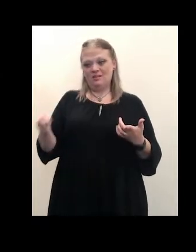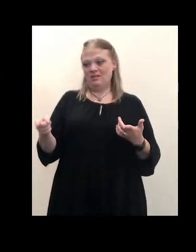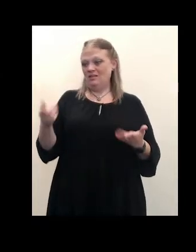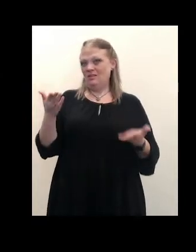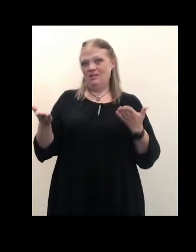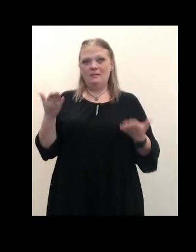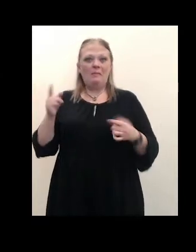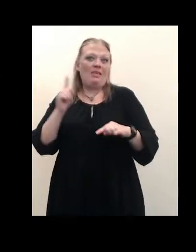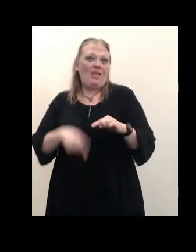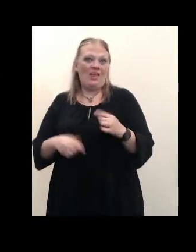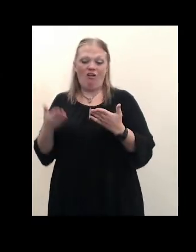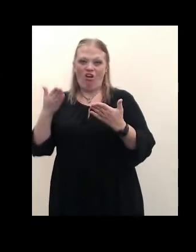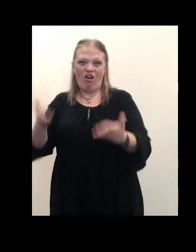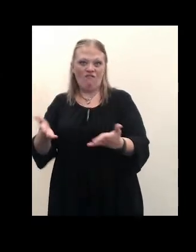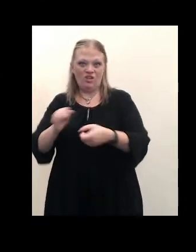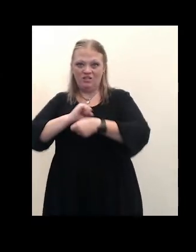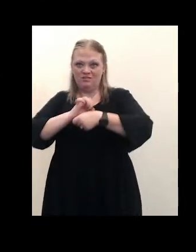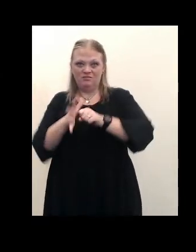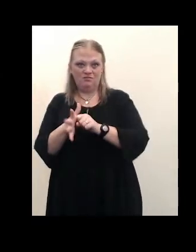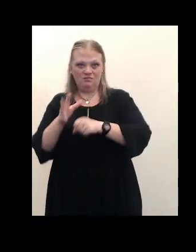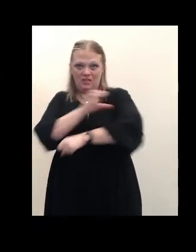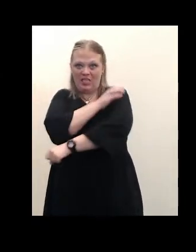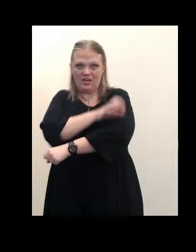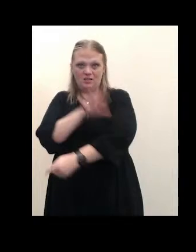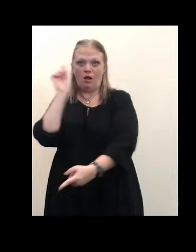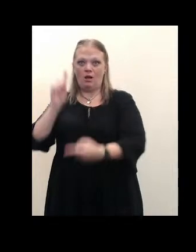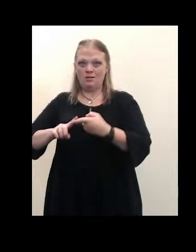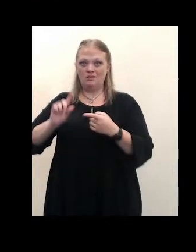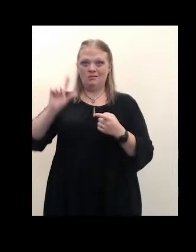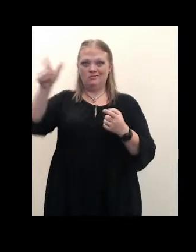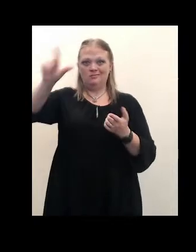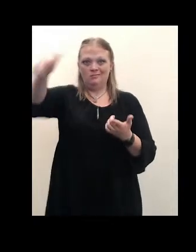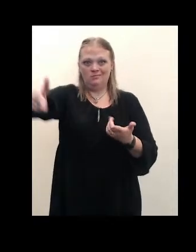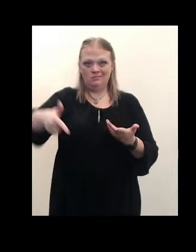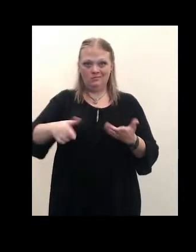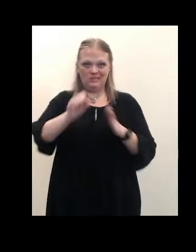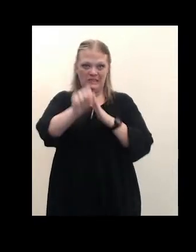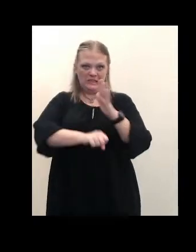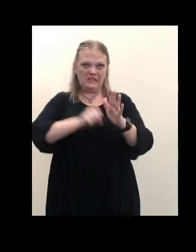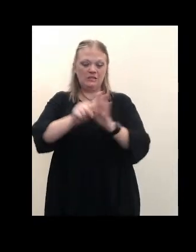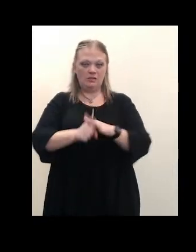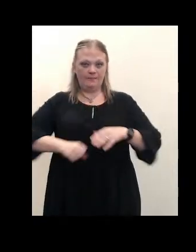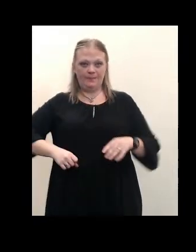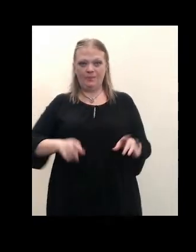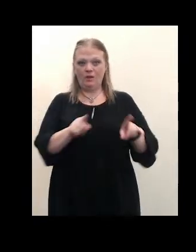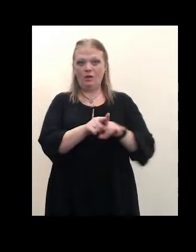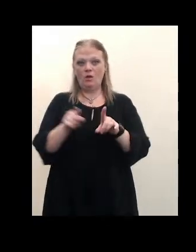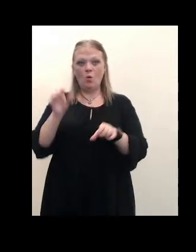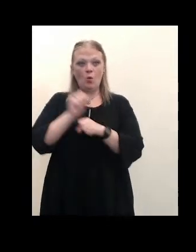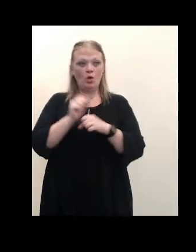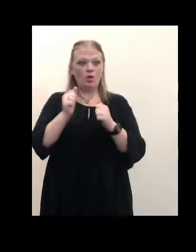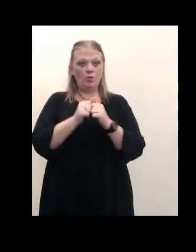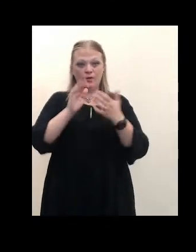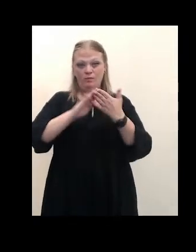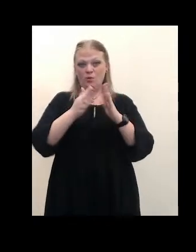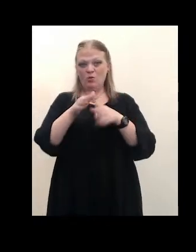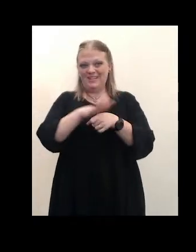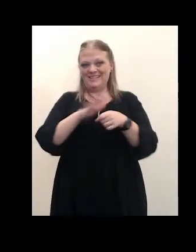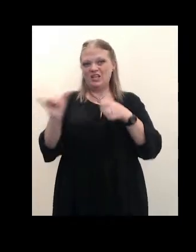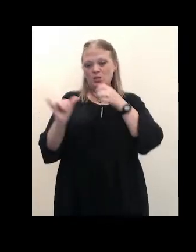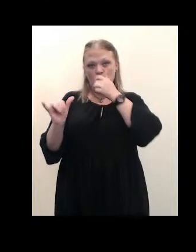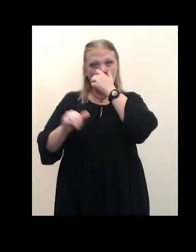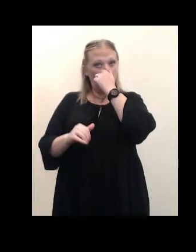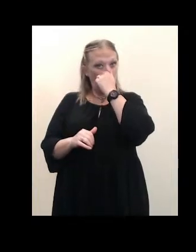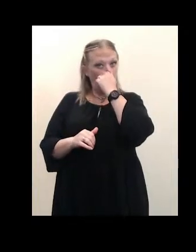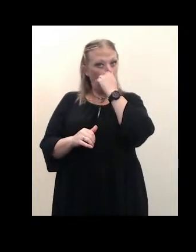offer COVID-19 vaccine clinics until a little later on in the season. We're also working with community sites. And